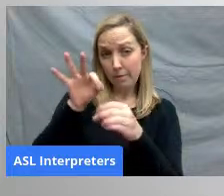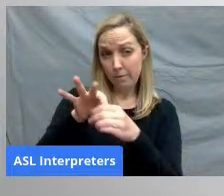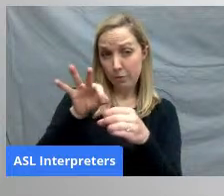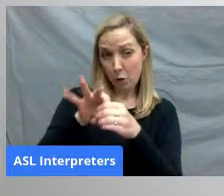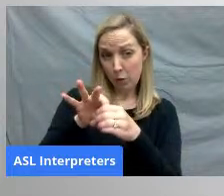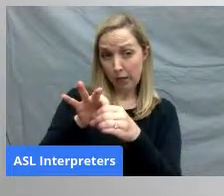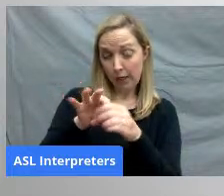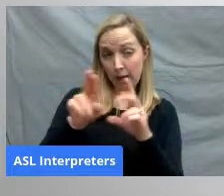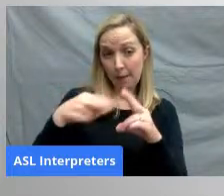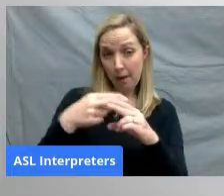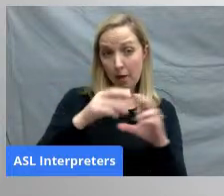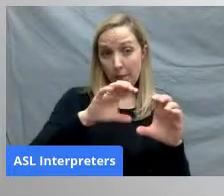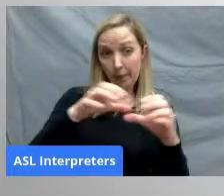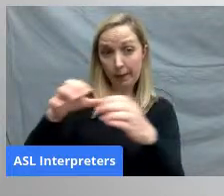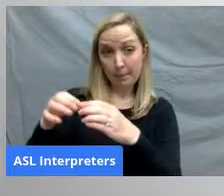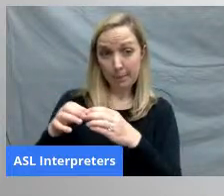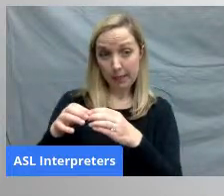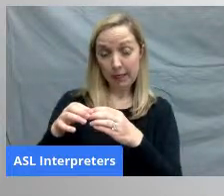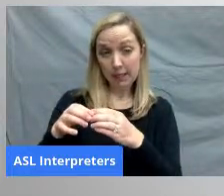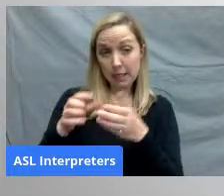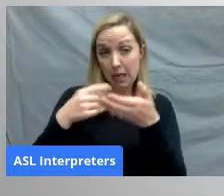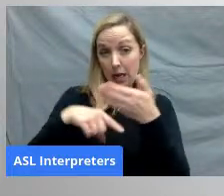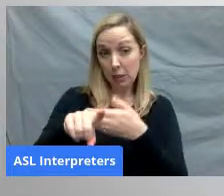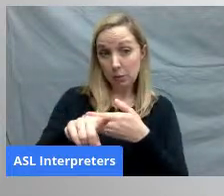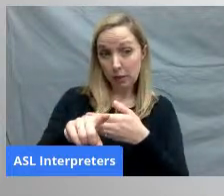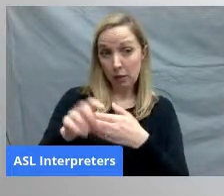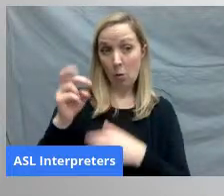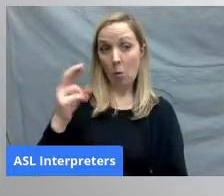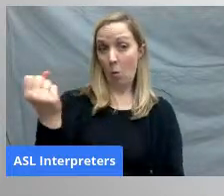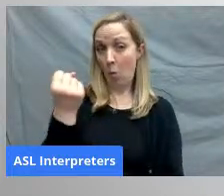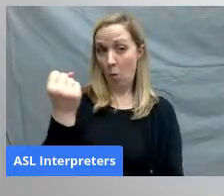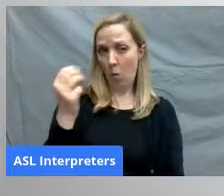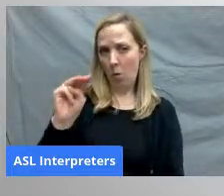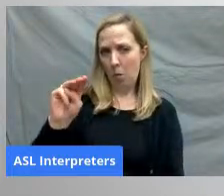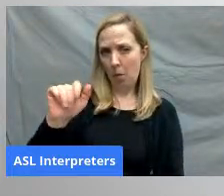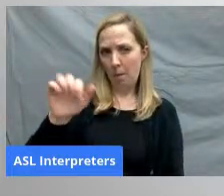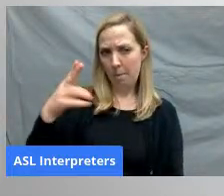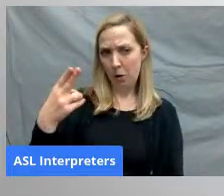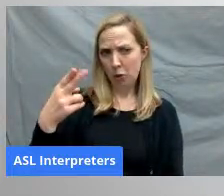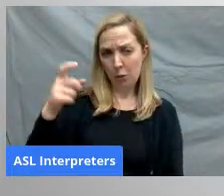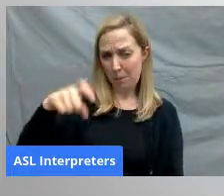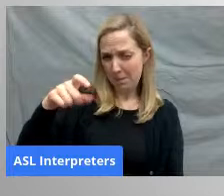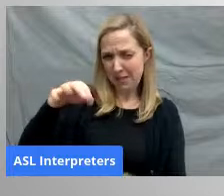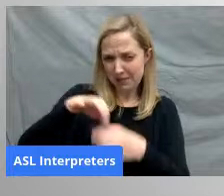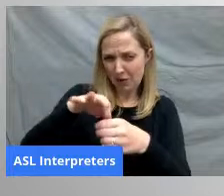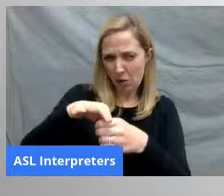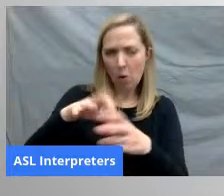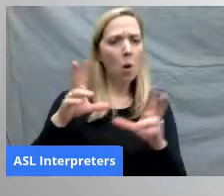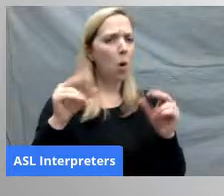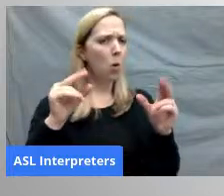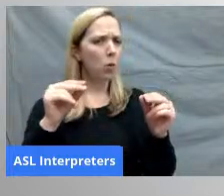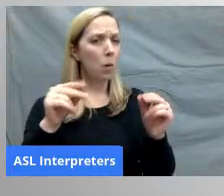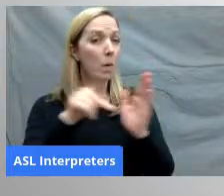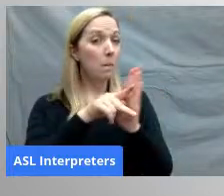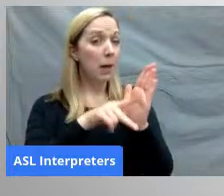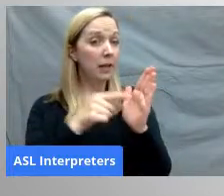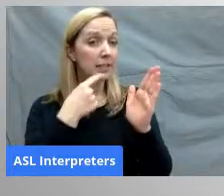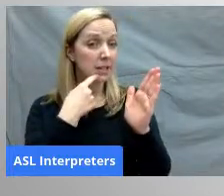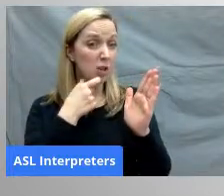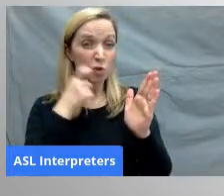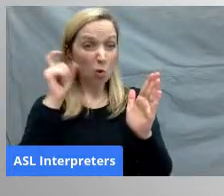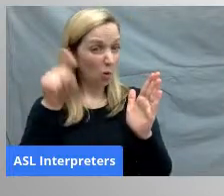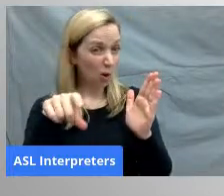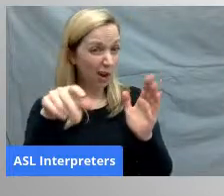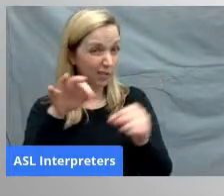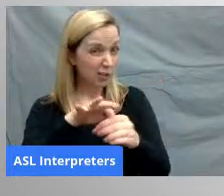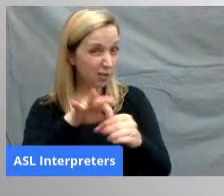or will we wait until March to vote on them? Don't we have to, no, we don't have to vote on them, right? Sorry, the policy says we don't have to vote on them.